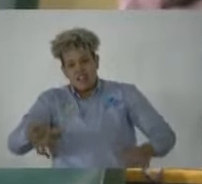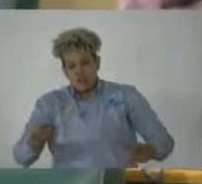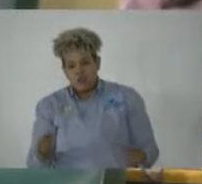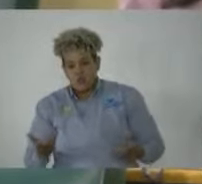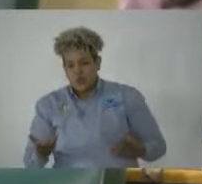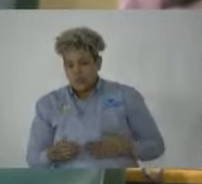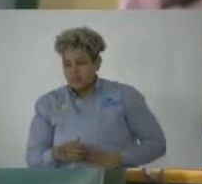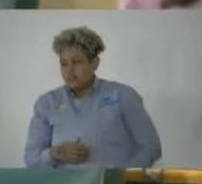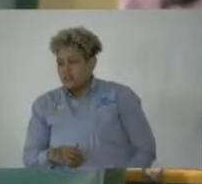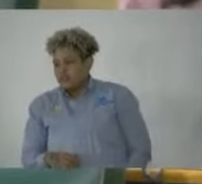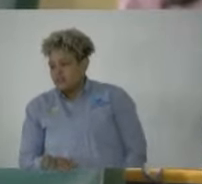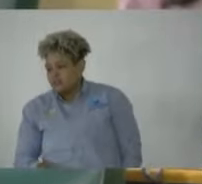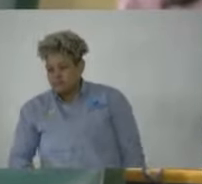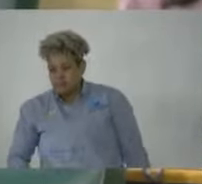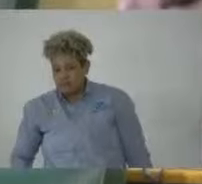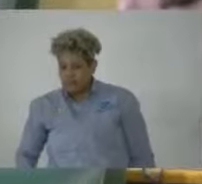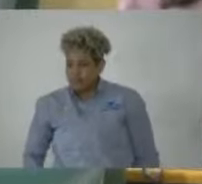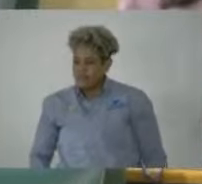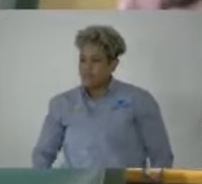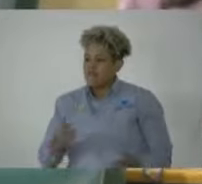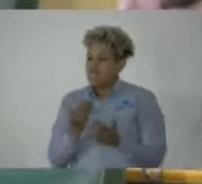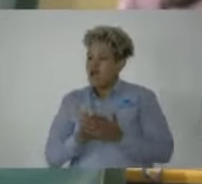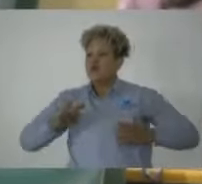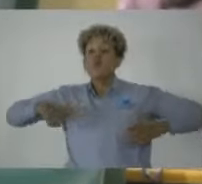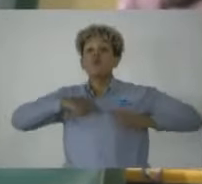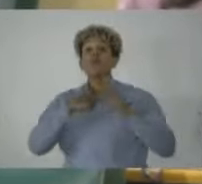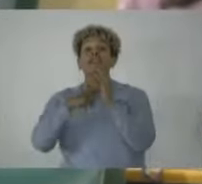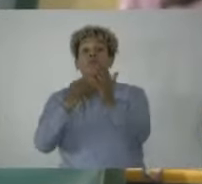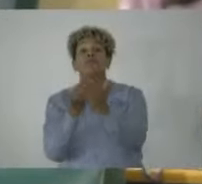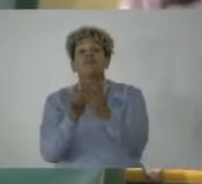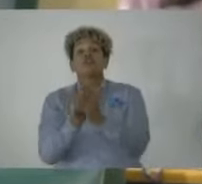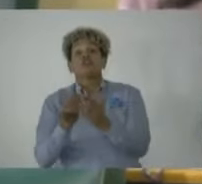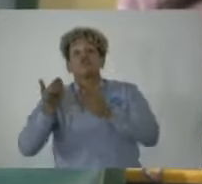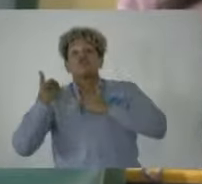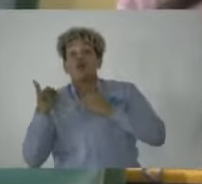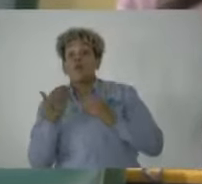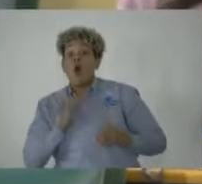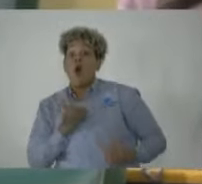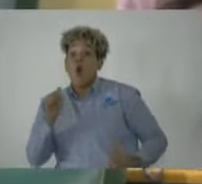incontrovertible. We demonstrate fiscal responsibility of